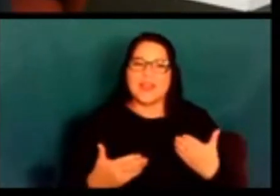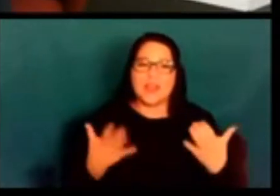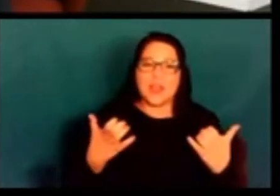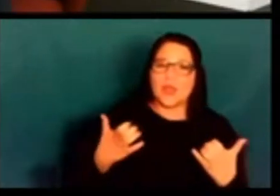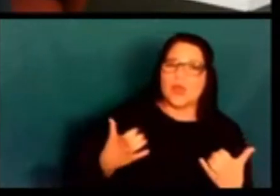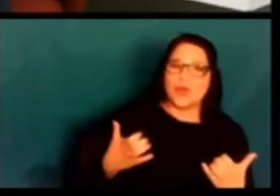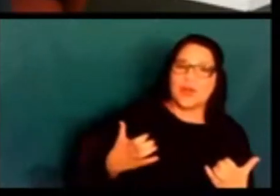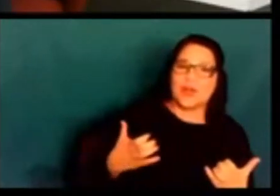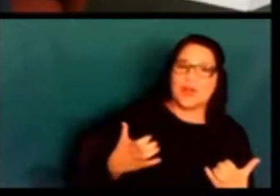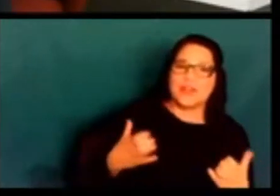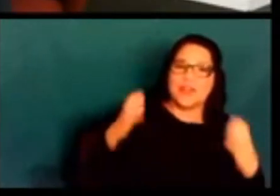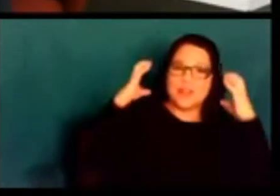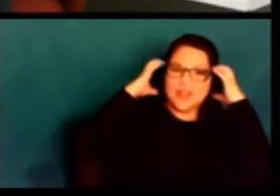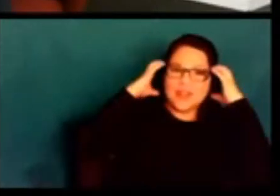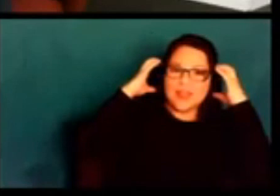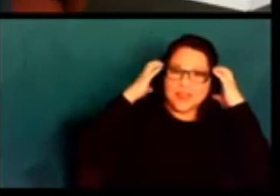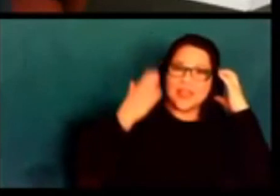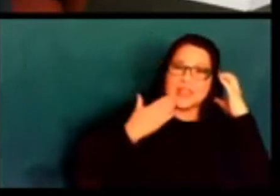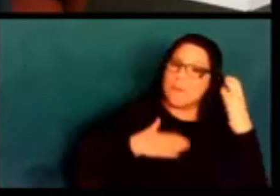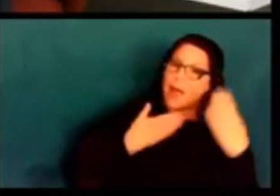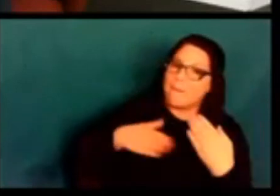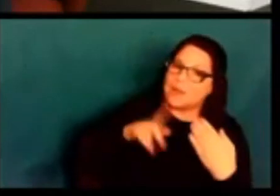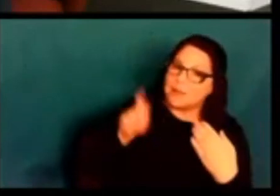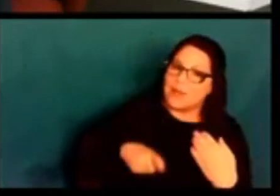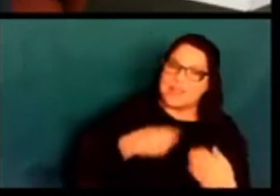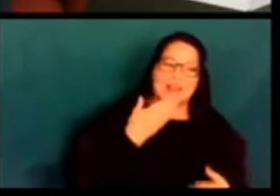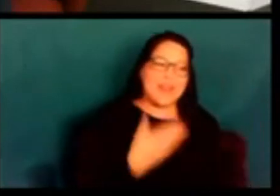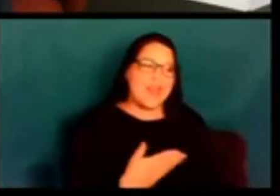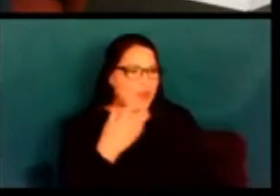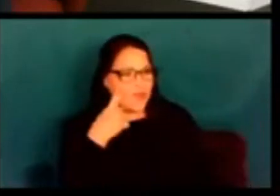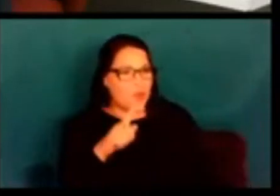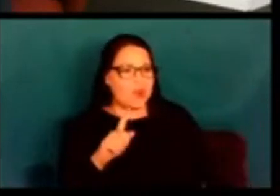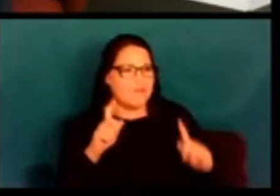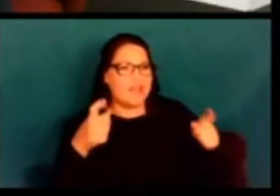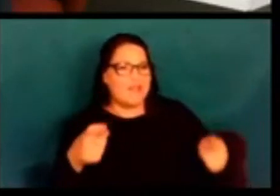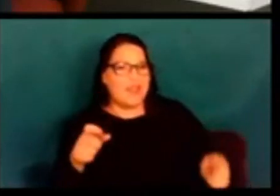Goodman for the headphones too. Yes. Thank you, Sirmans, for the headphones, Michael.